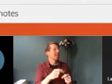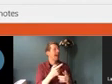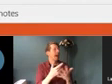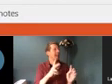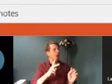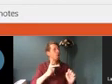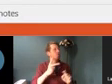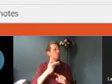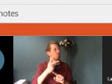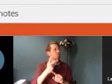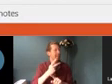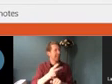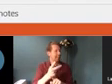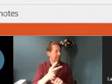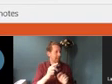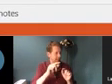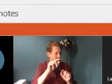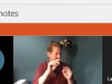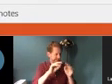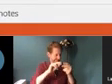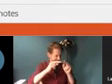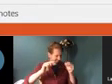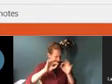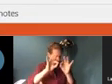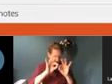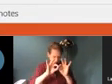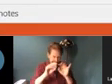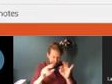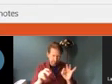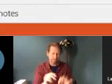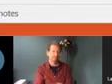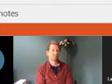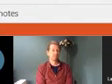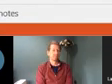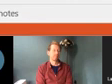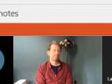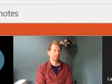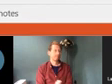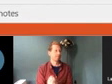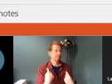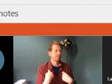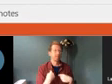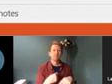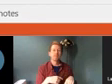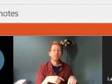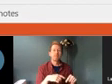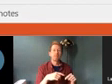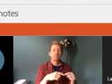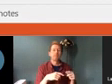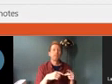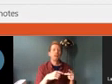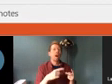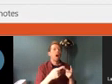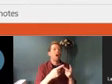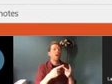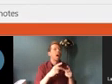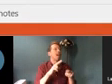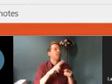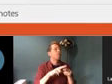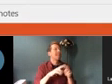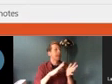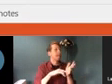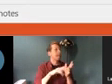how STRs, these forensic markers, are characterized. Another type of forensic markers, which are